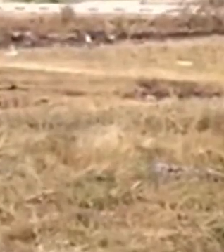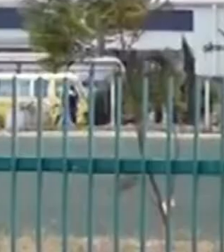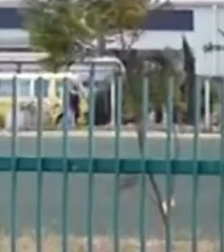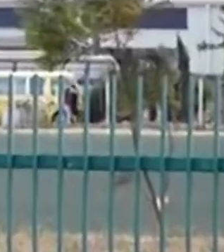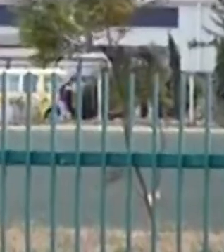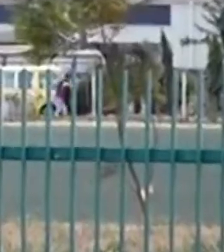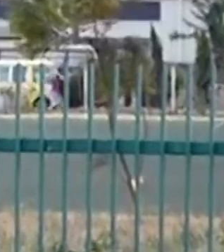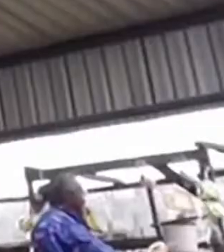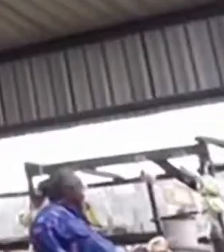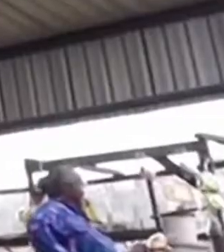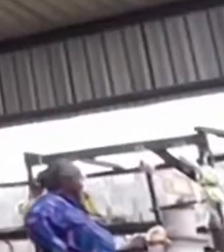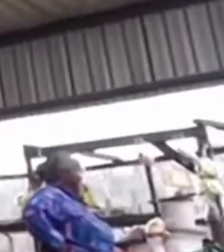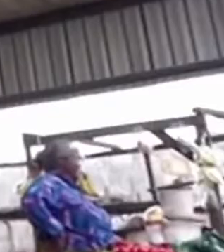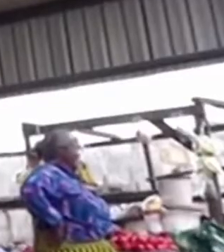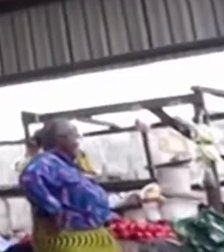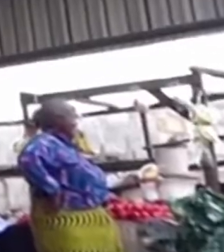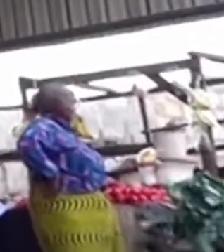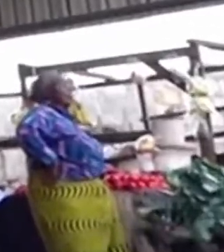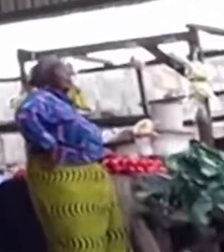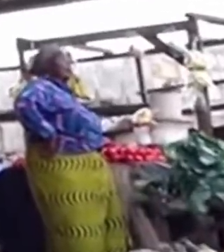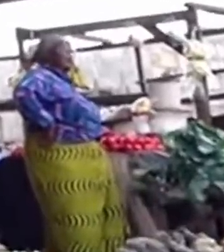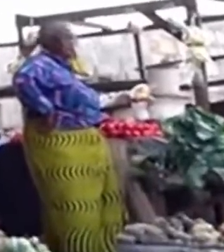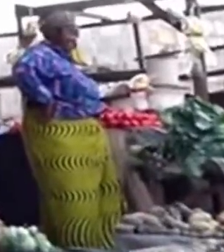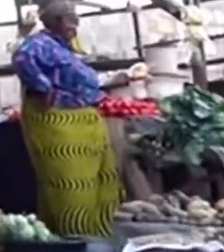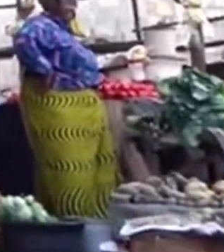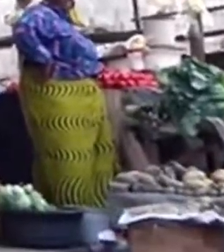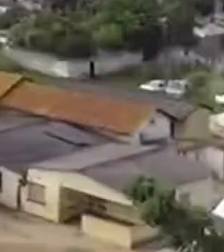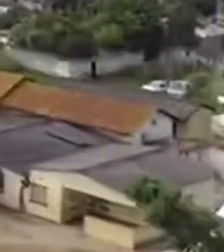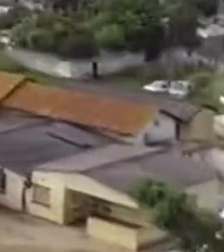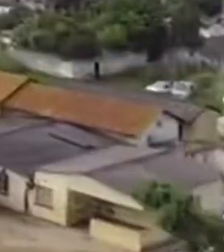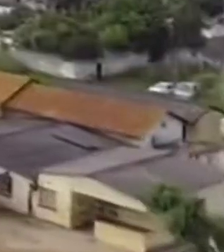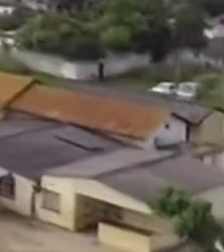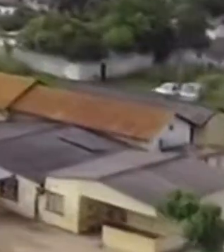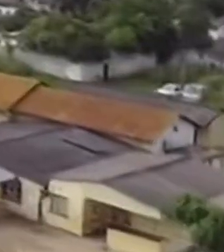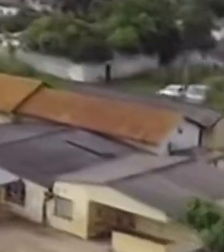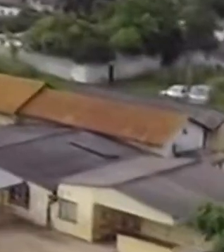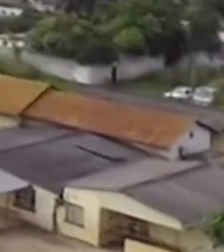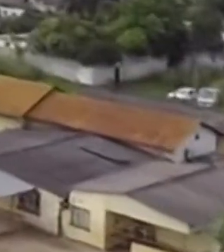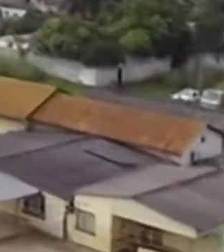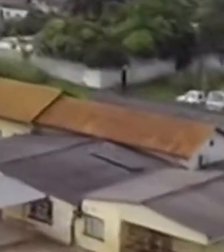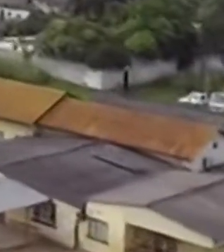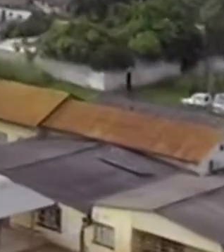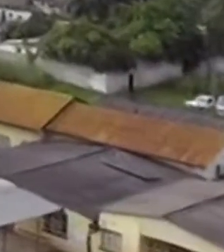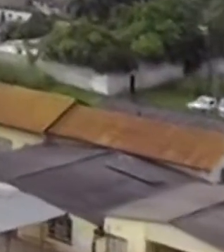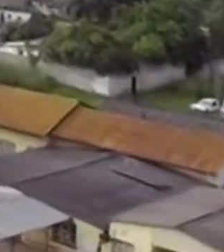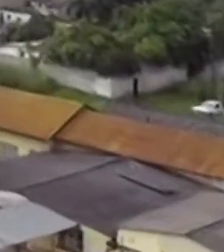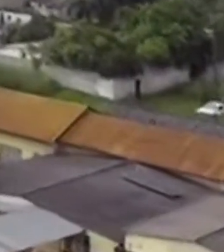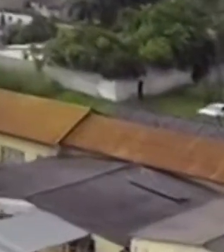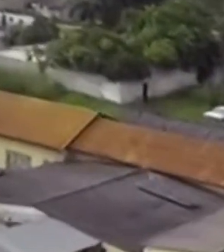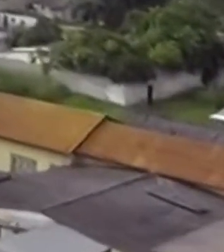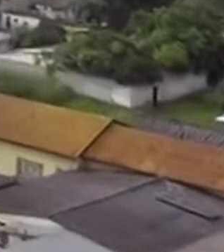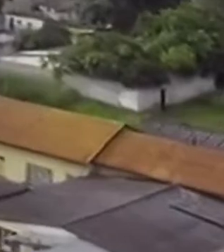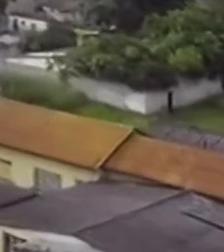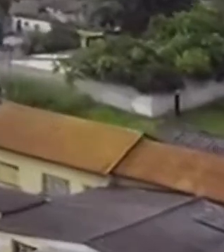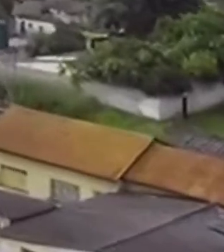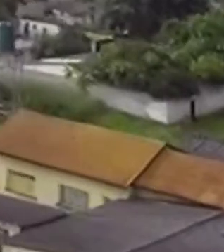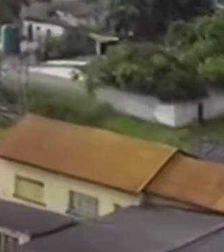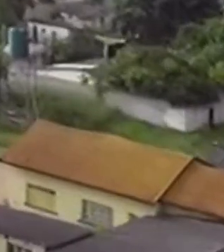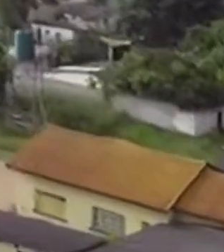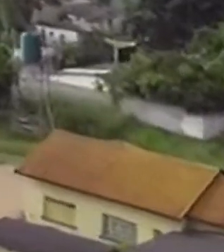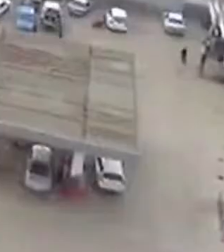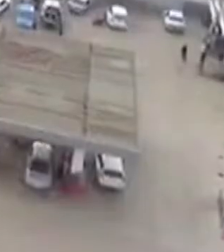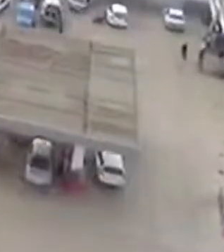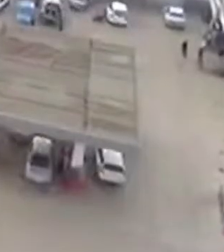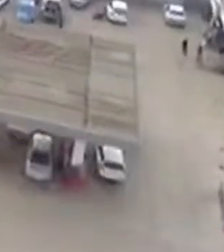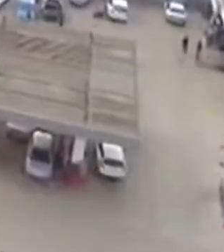CDF allocation to Matero constituency is bringing about community engagement and participation in identifying areas to be